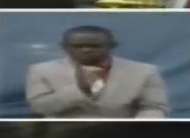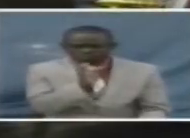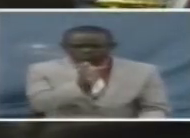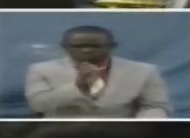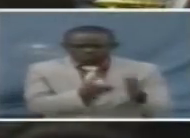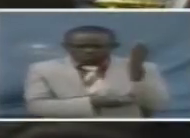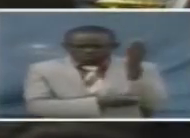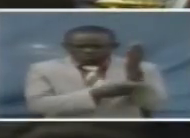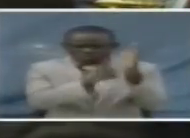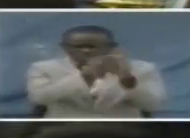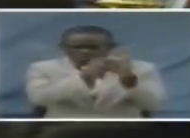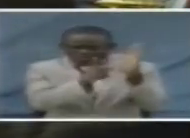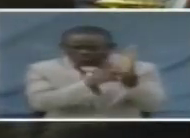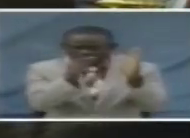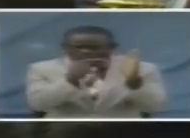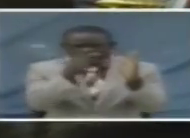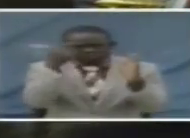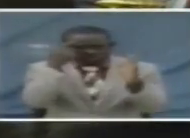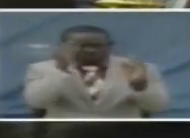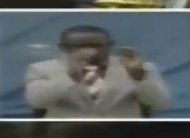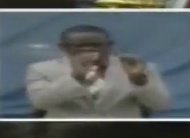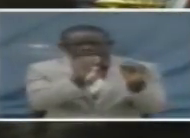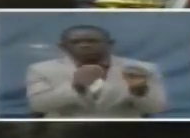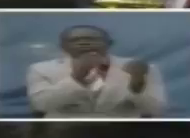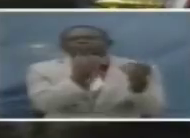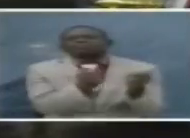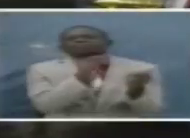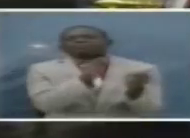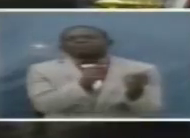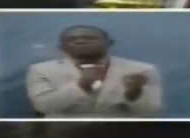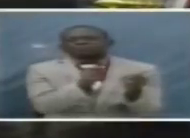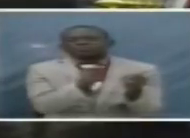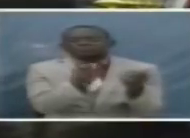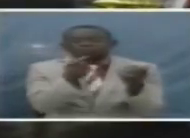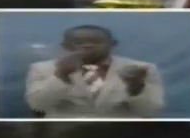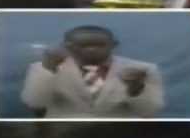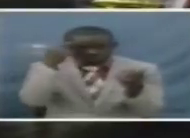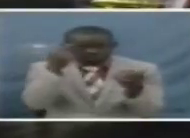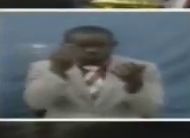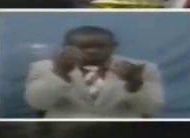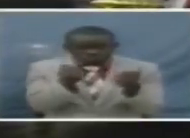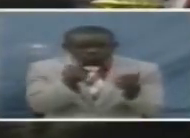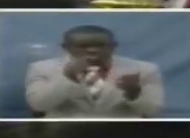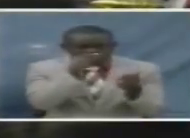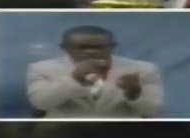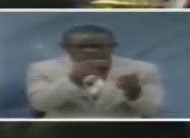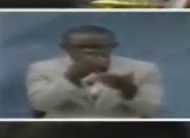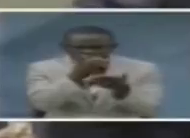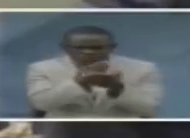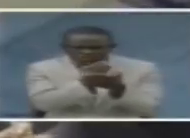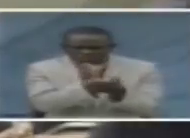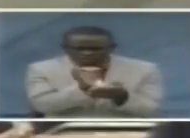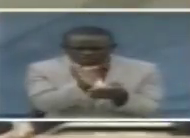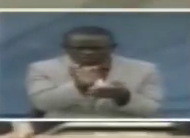the development of the financial sector development policy. Its overall objective is to have a